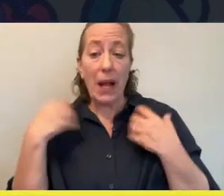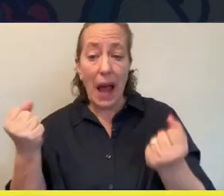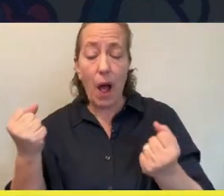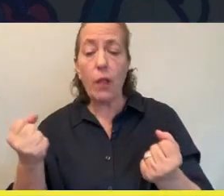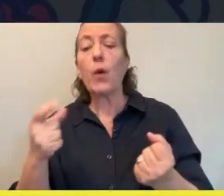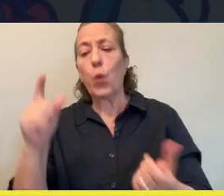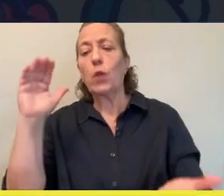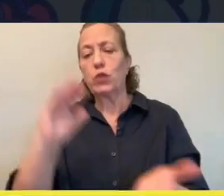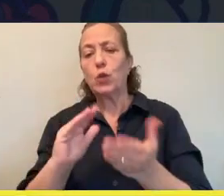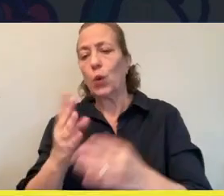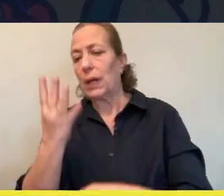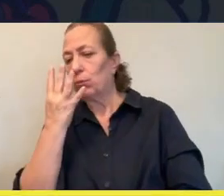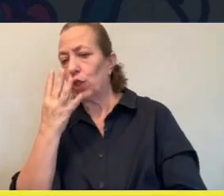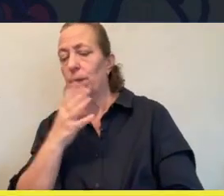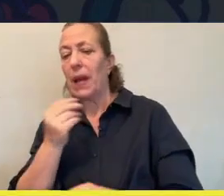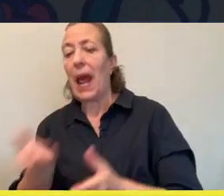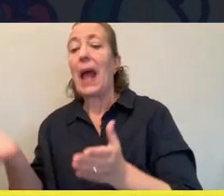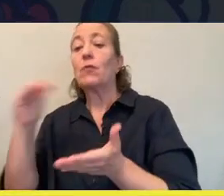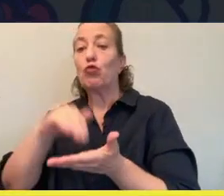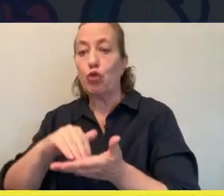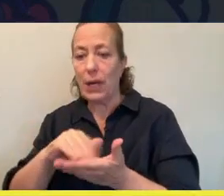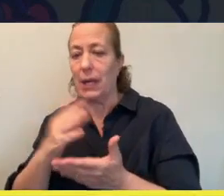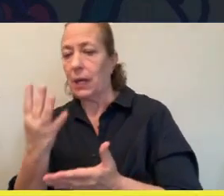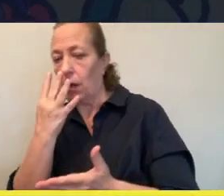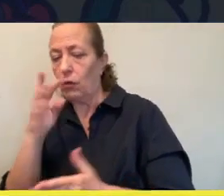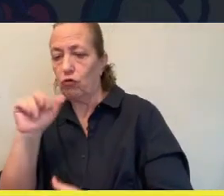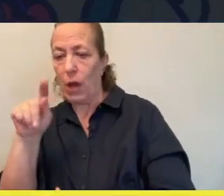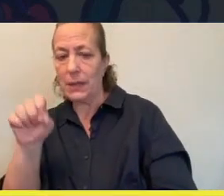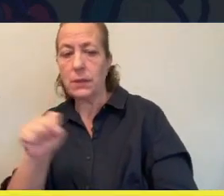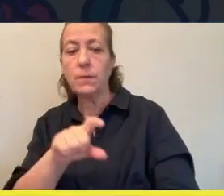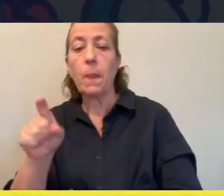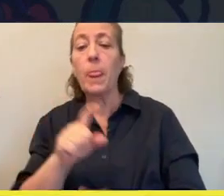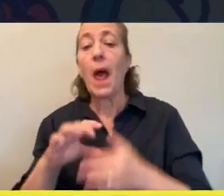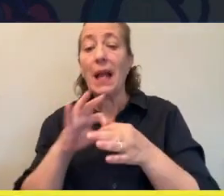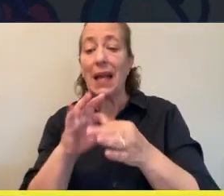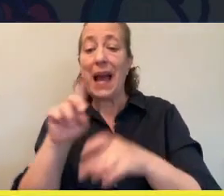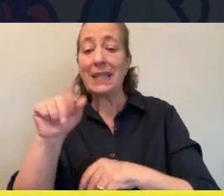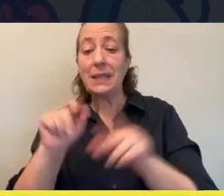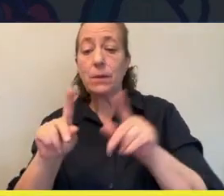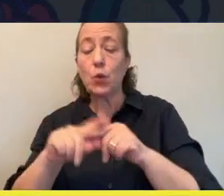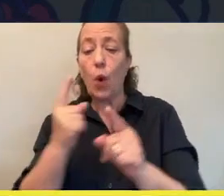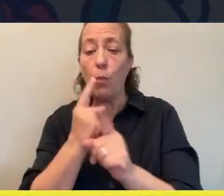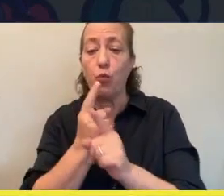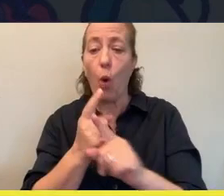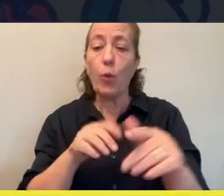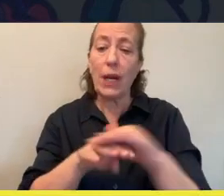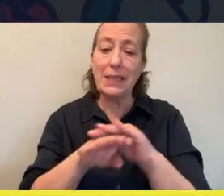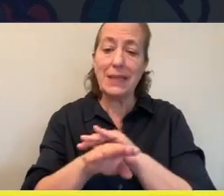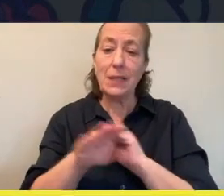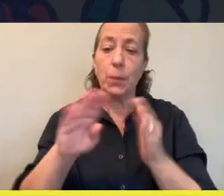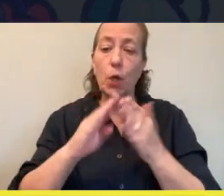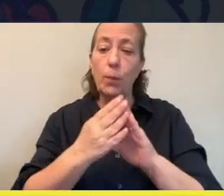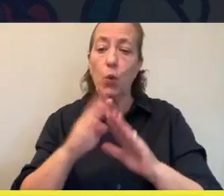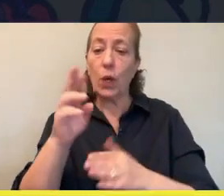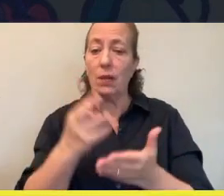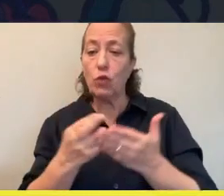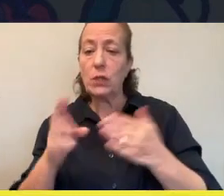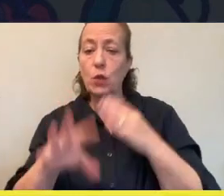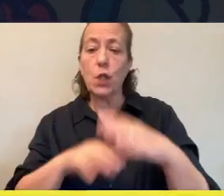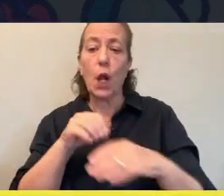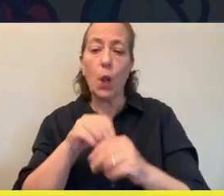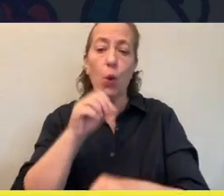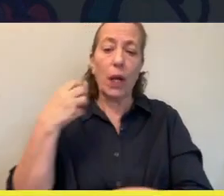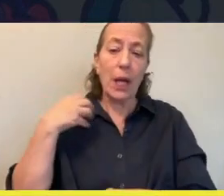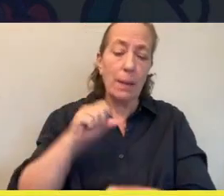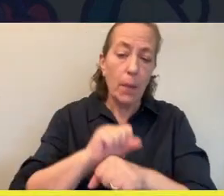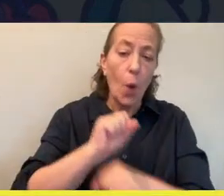and reincarceration rates. Connecting disabled people to appropriate and accessible community resources, including employment, housing, and